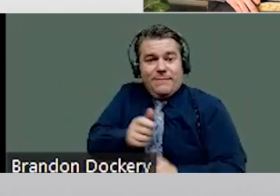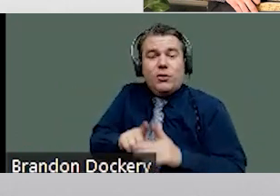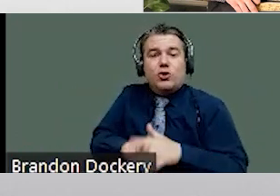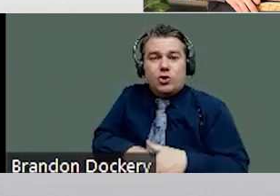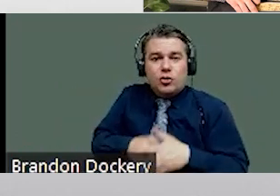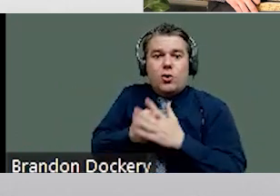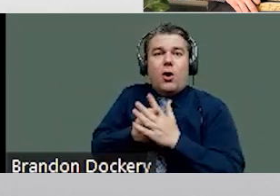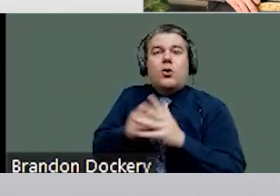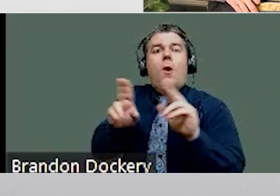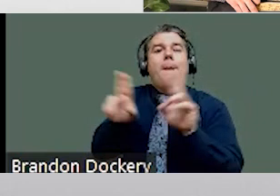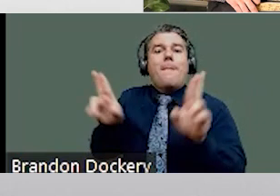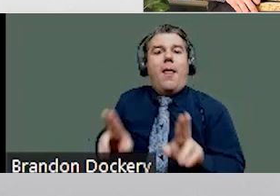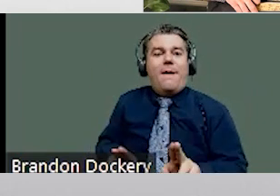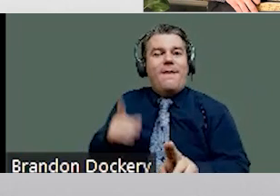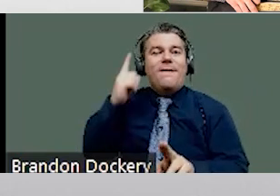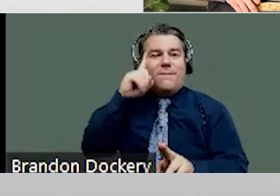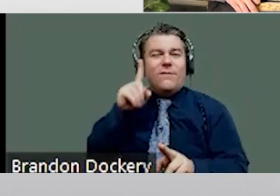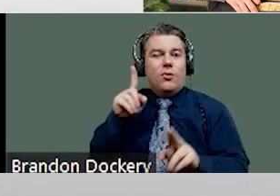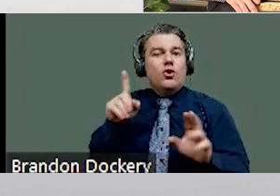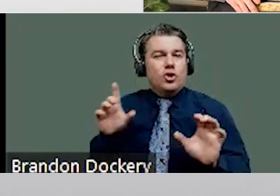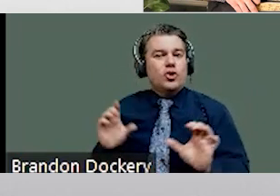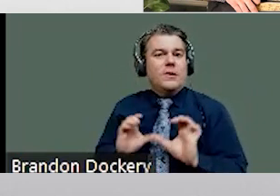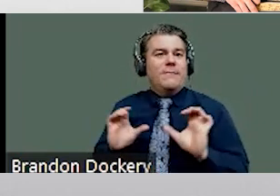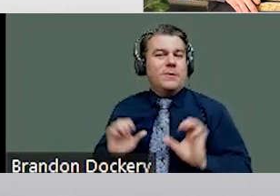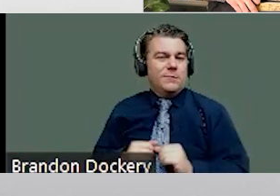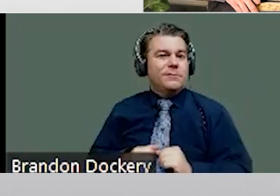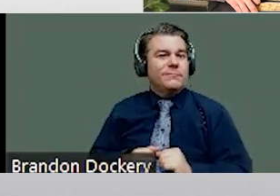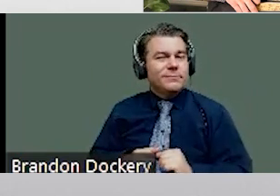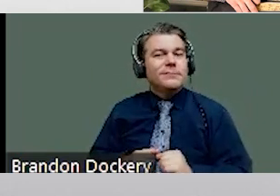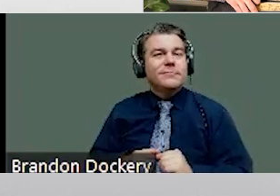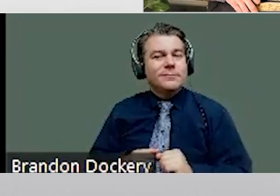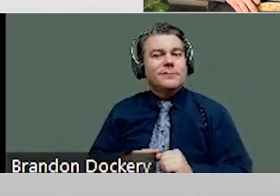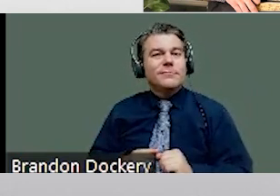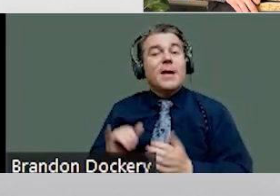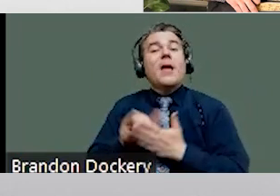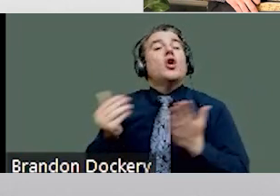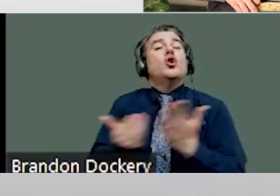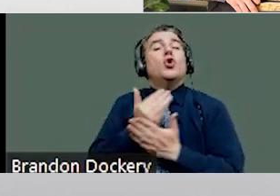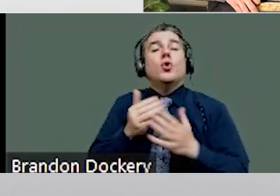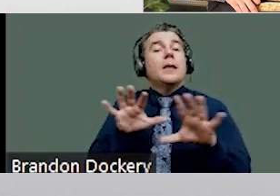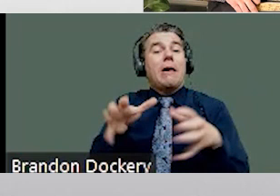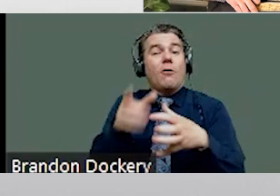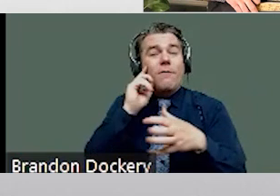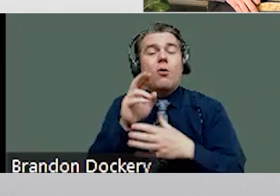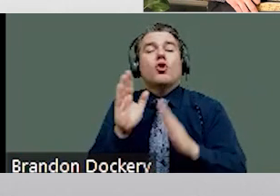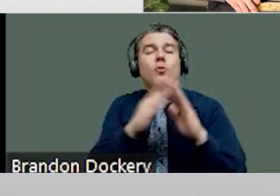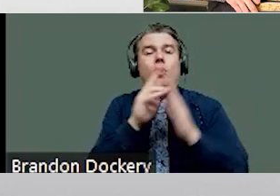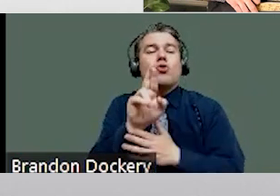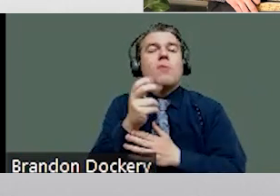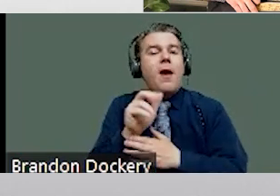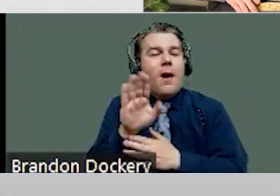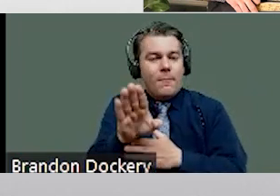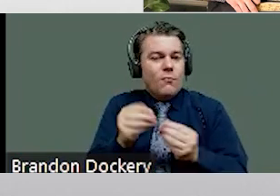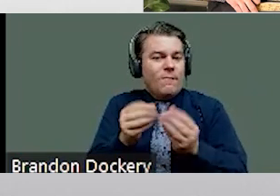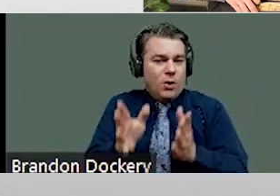start to apply for these certificates. And this new category of community